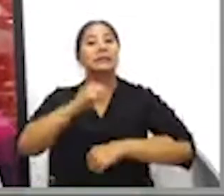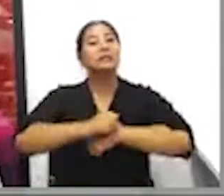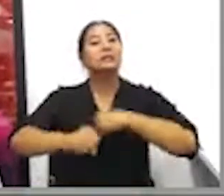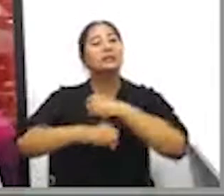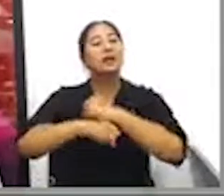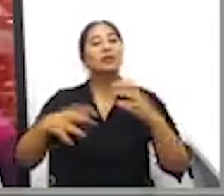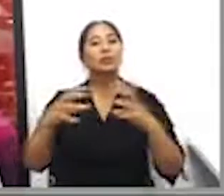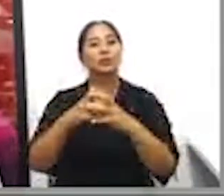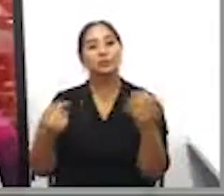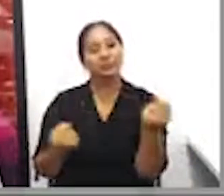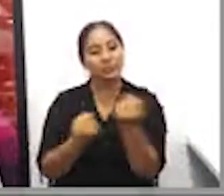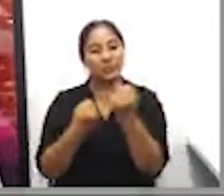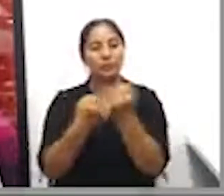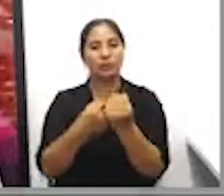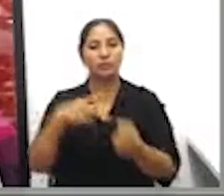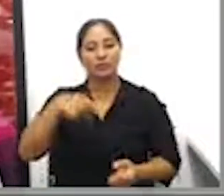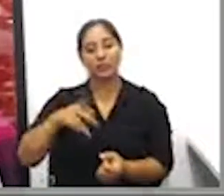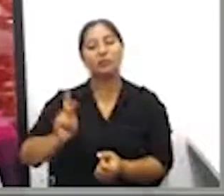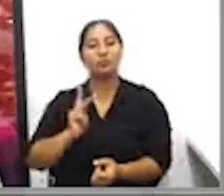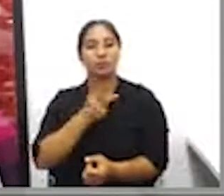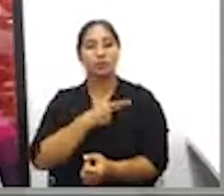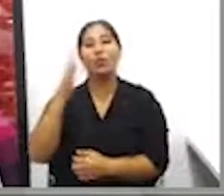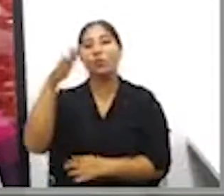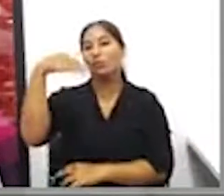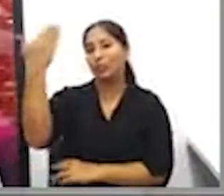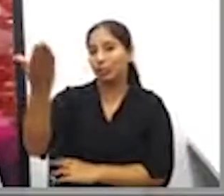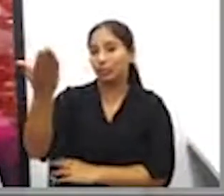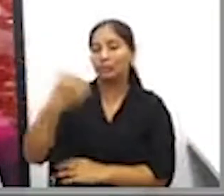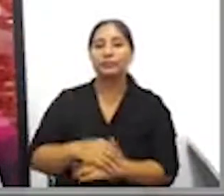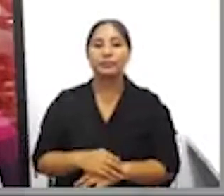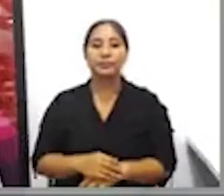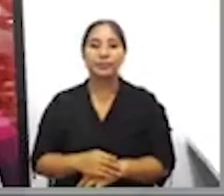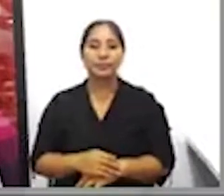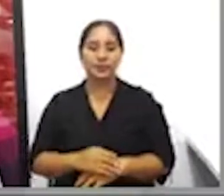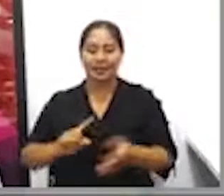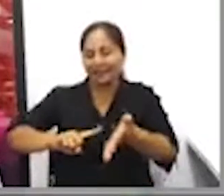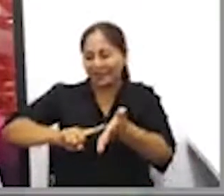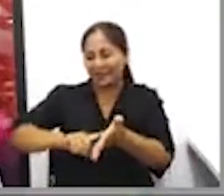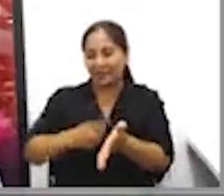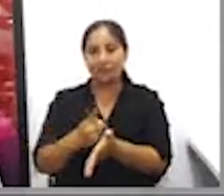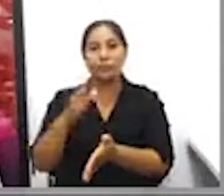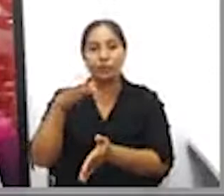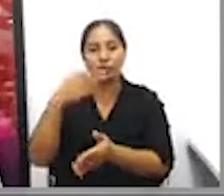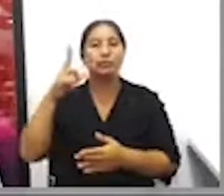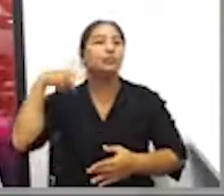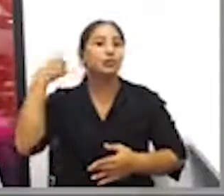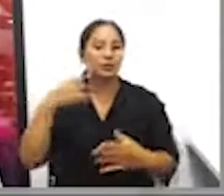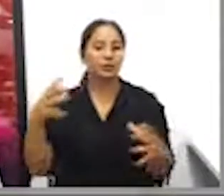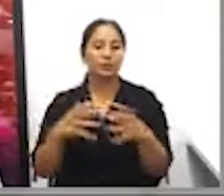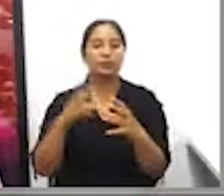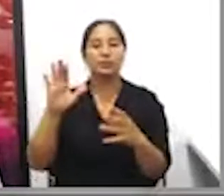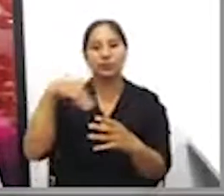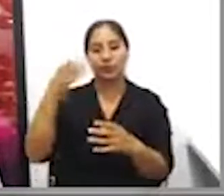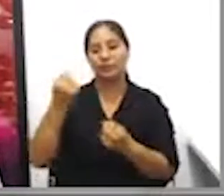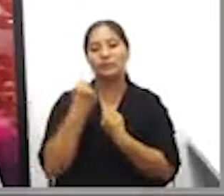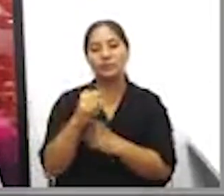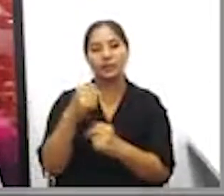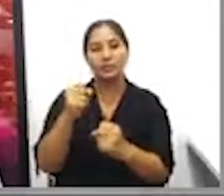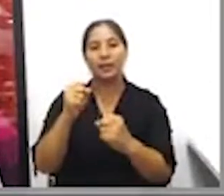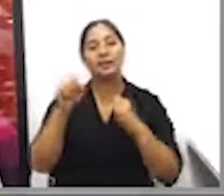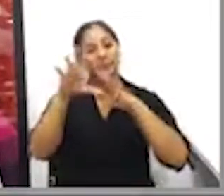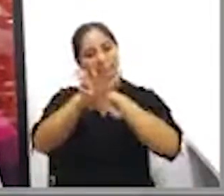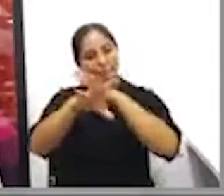first with other women, so that they can tell you the truth, whether you were really disrespected or whether you were just thin-skinned.